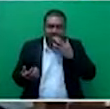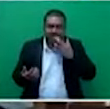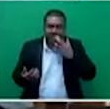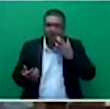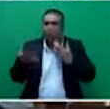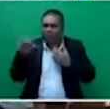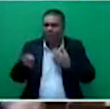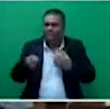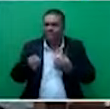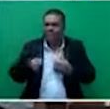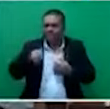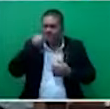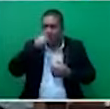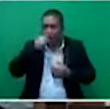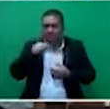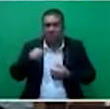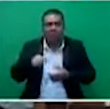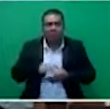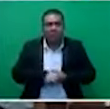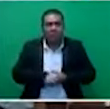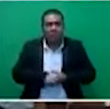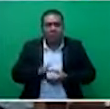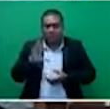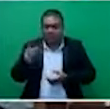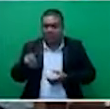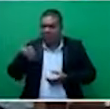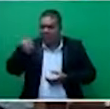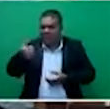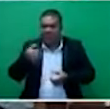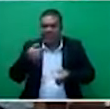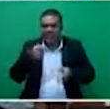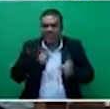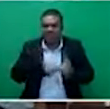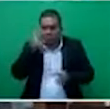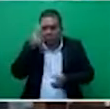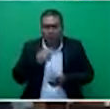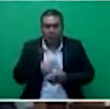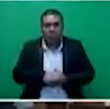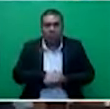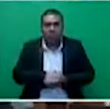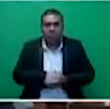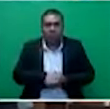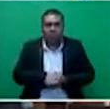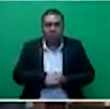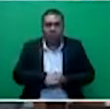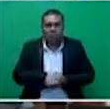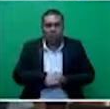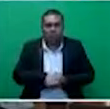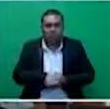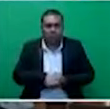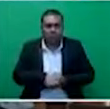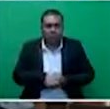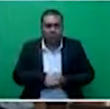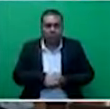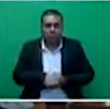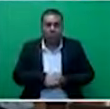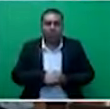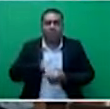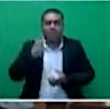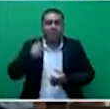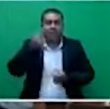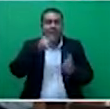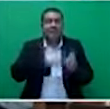$500,000. And some of them have got it, now they're only 6 years old. By the time they reach 18, guess how much they'll get. But of course, a